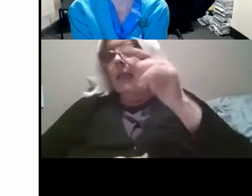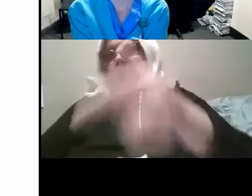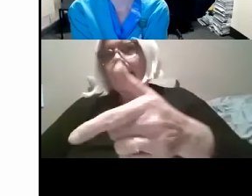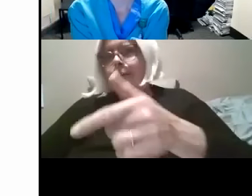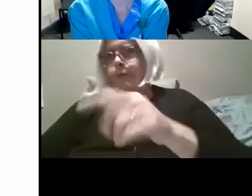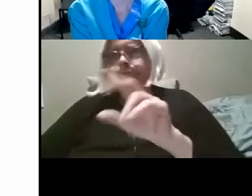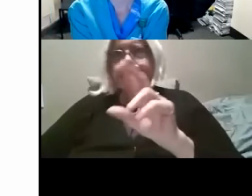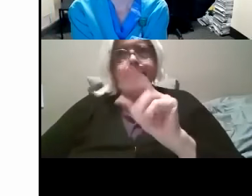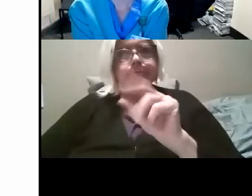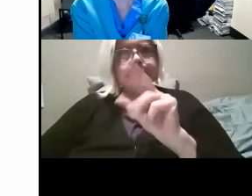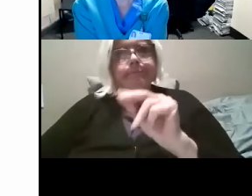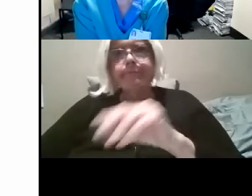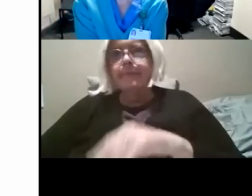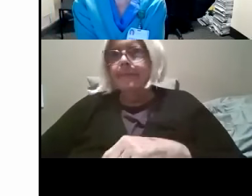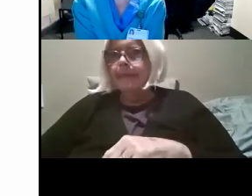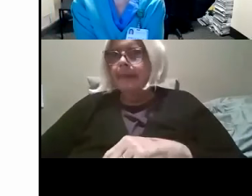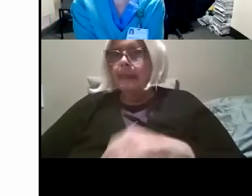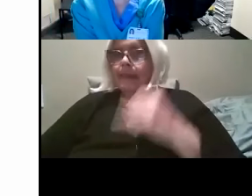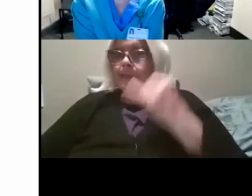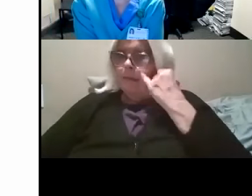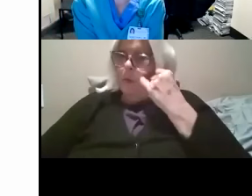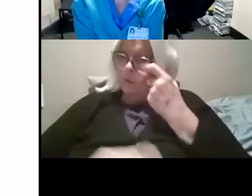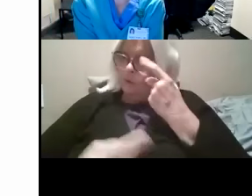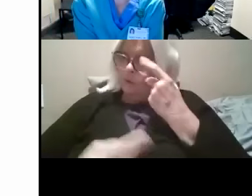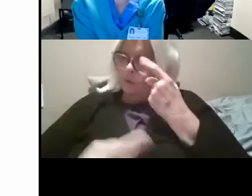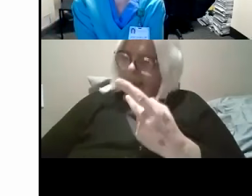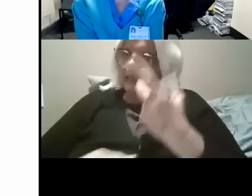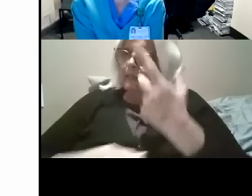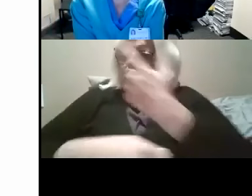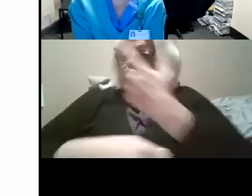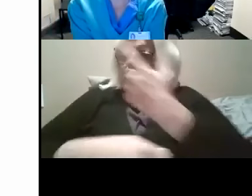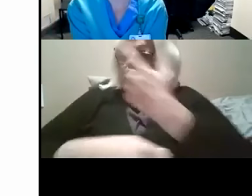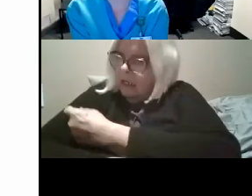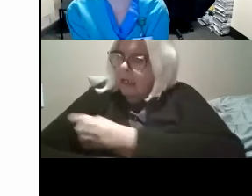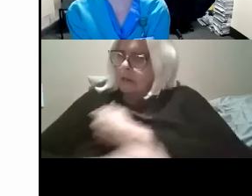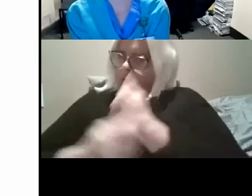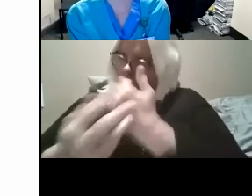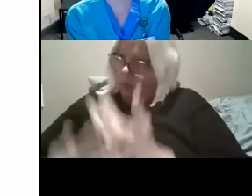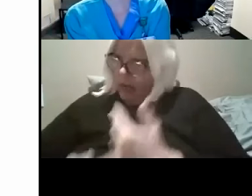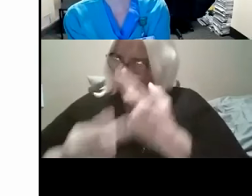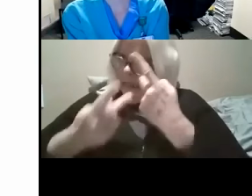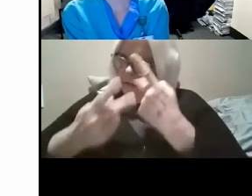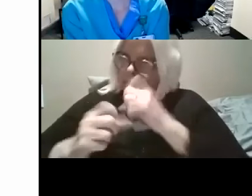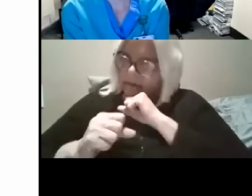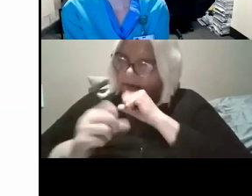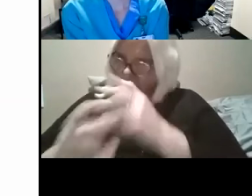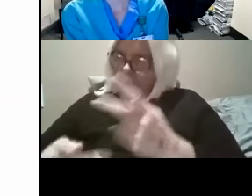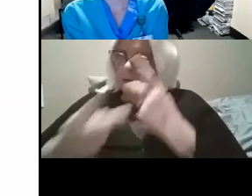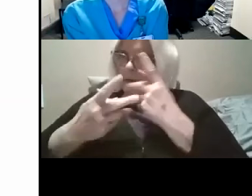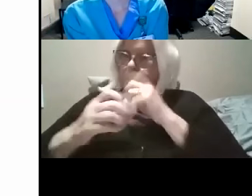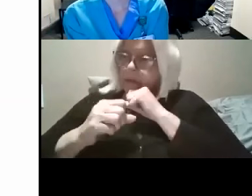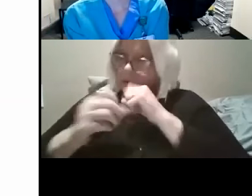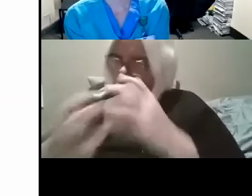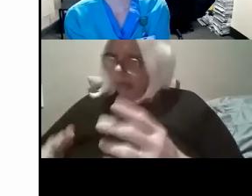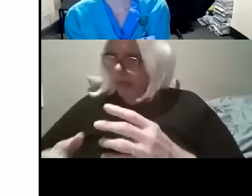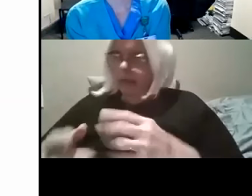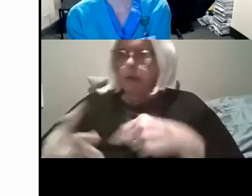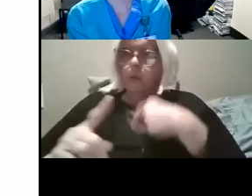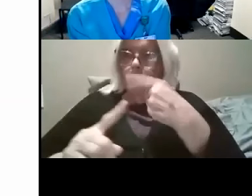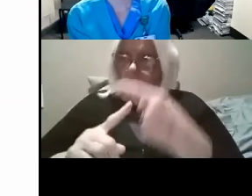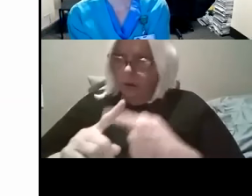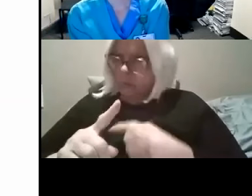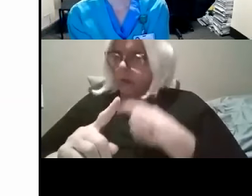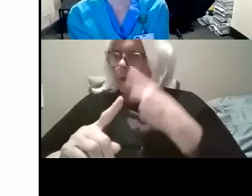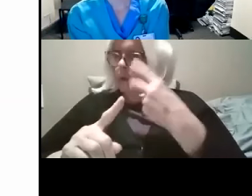months, years later was related to a vaccine. That's just not been documented. And there's